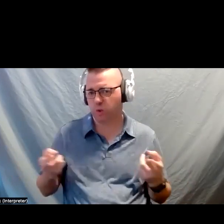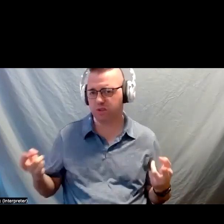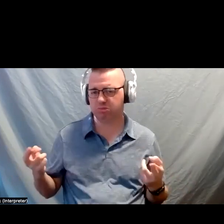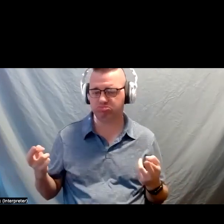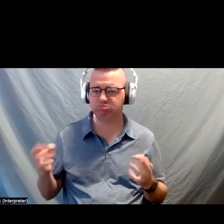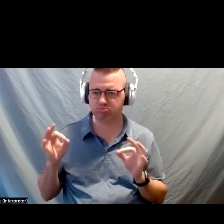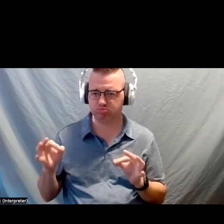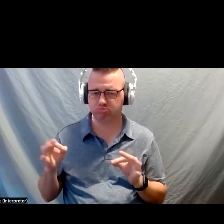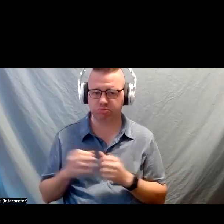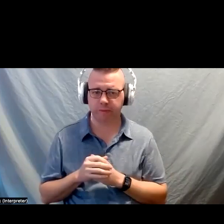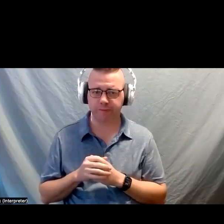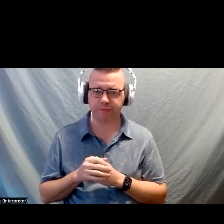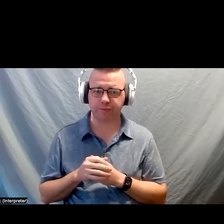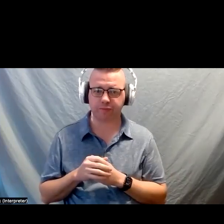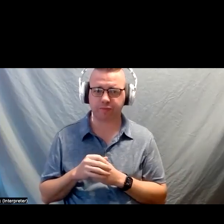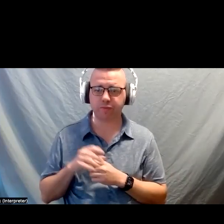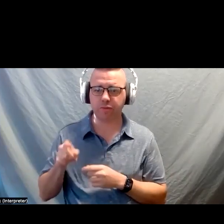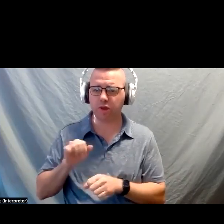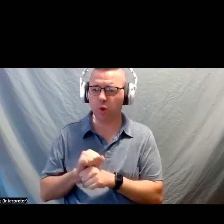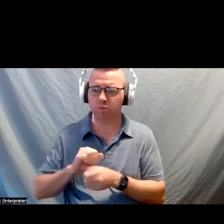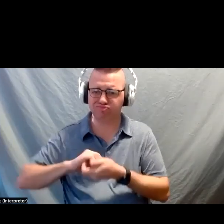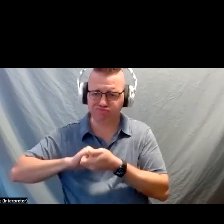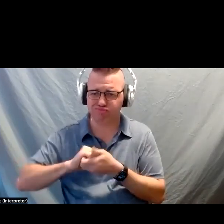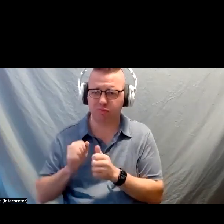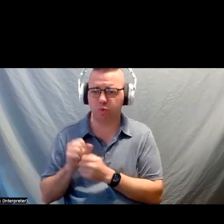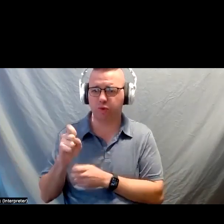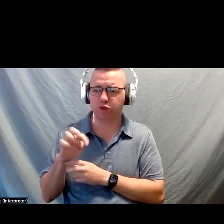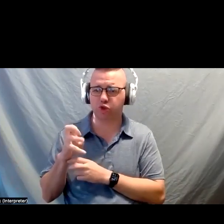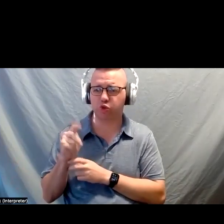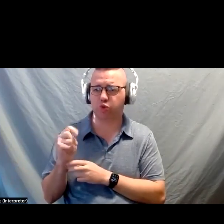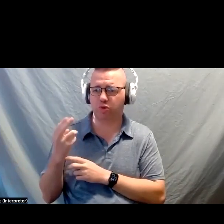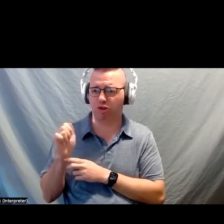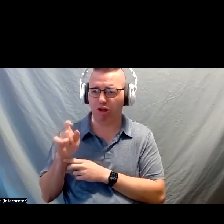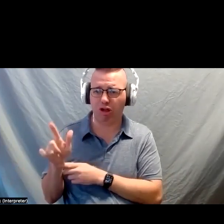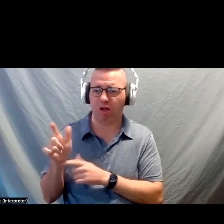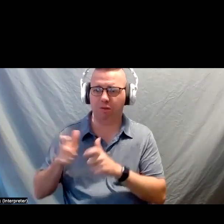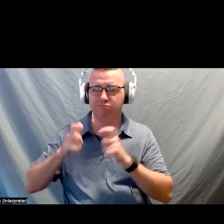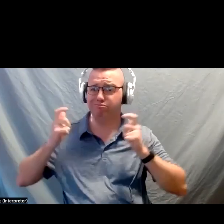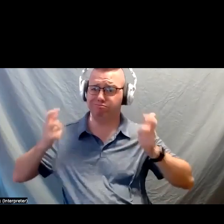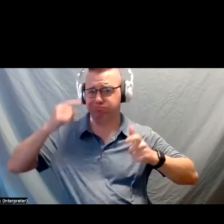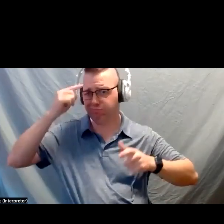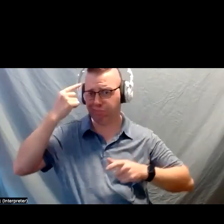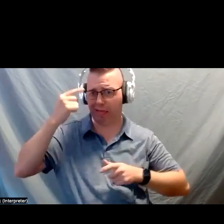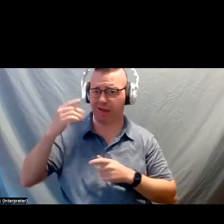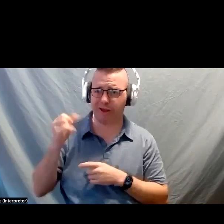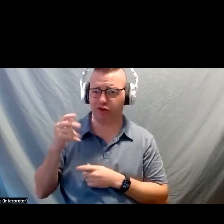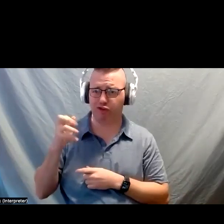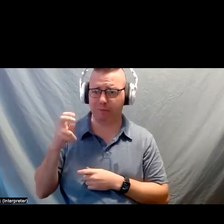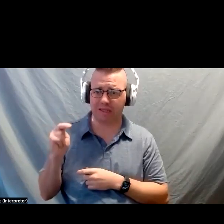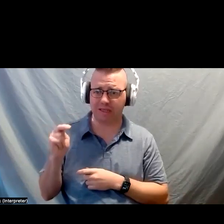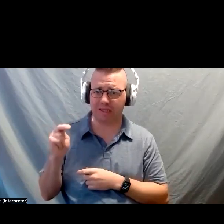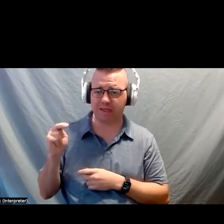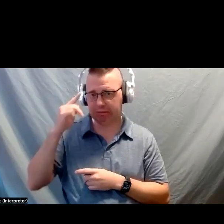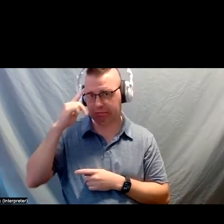She worked very closely, as we all did, with Stuart Hall, the great Black Caribbean theorist and intellectual